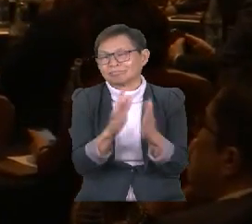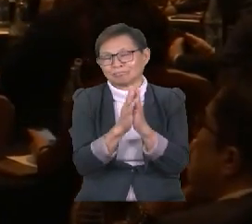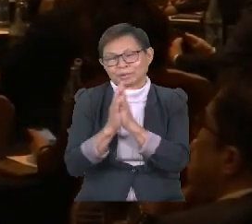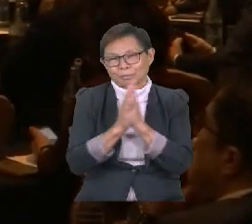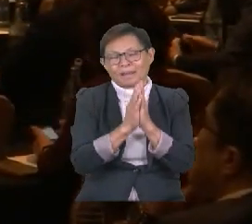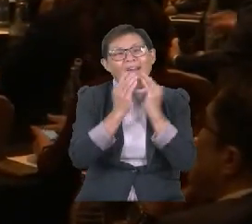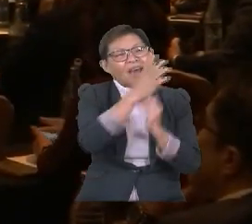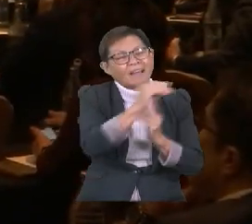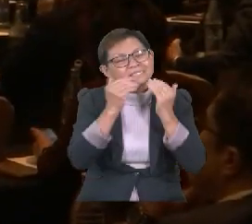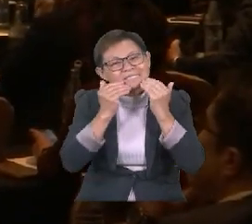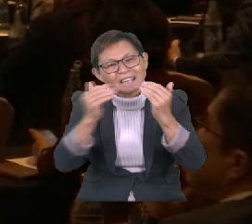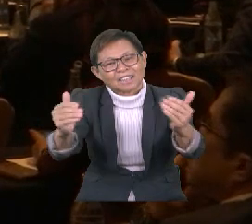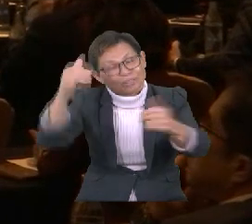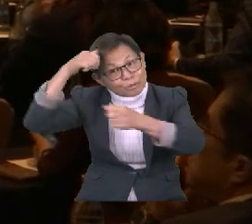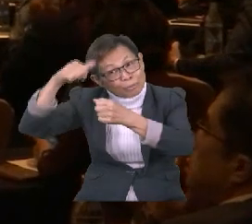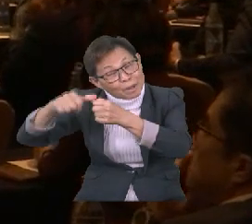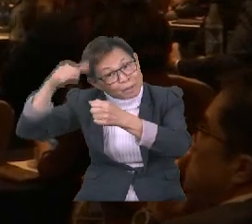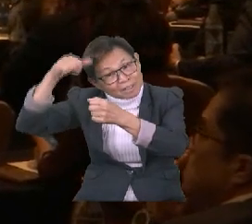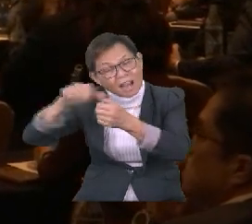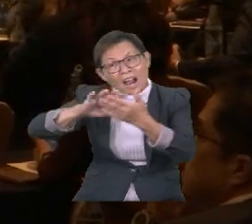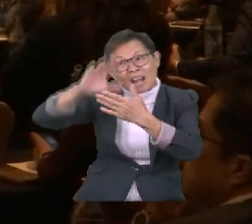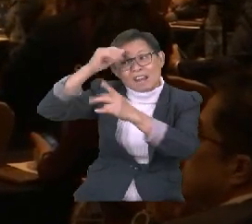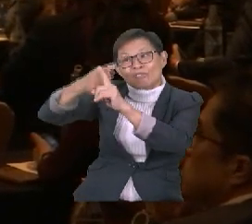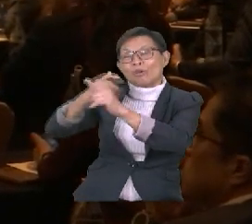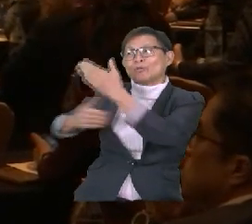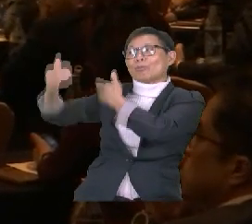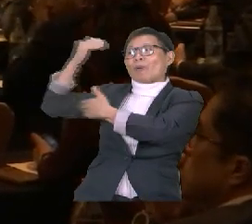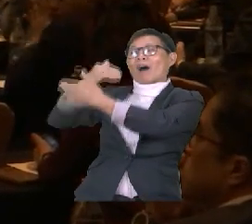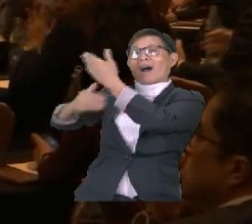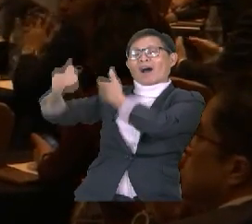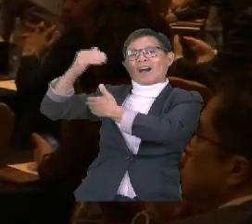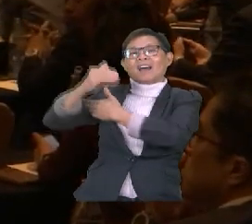And also thank you for reminding us to learn from the past in